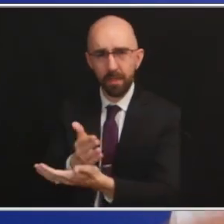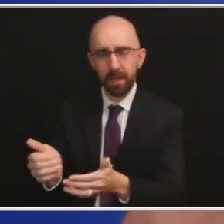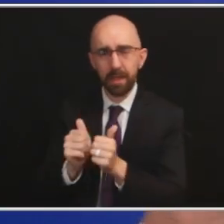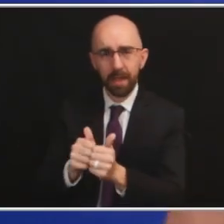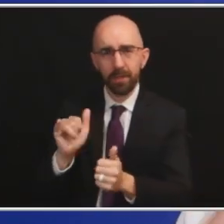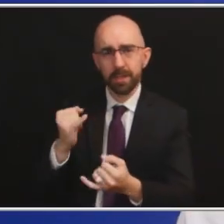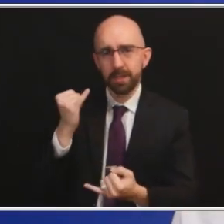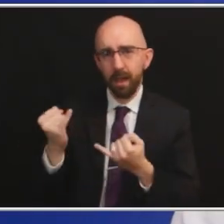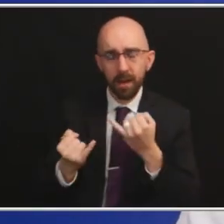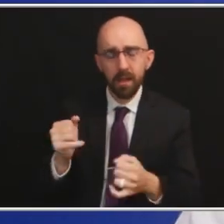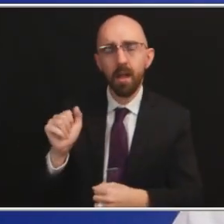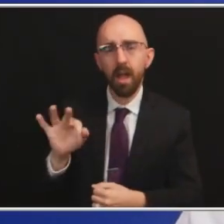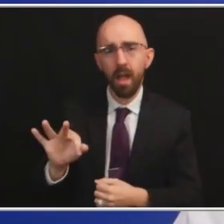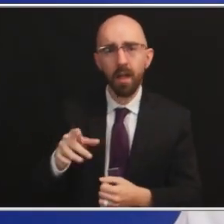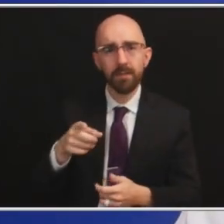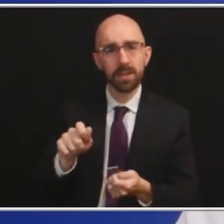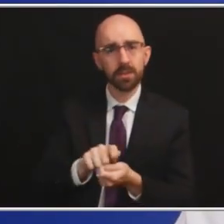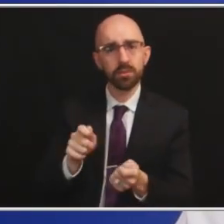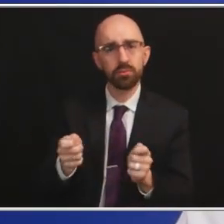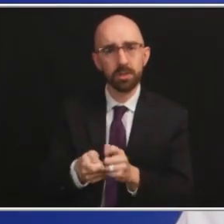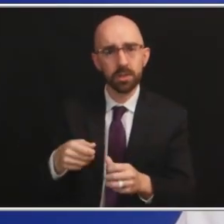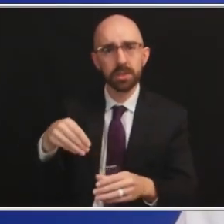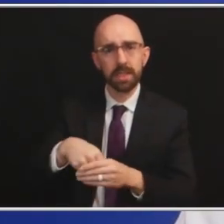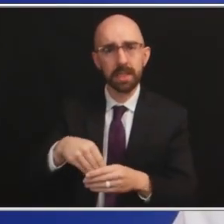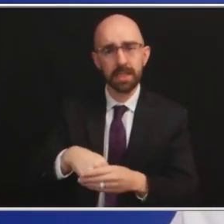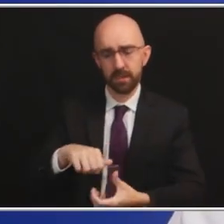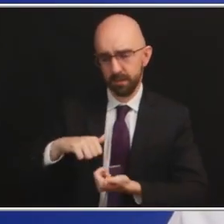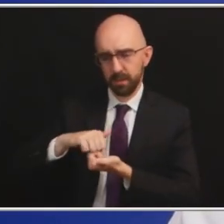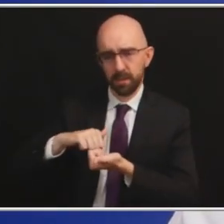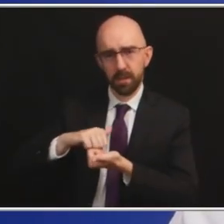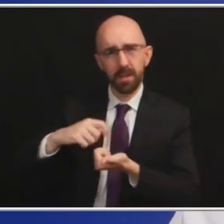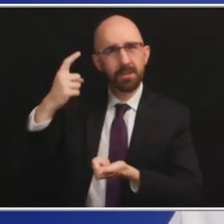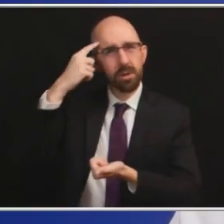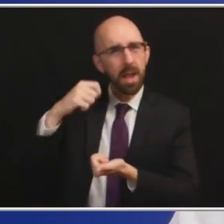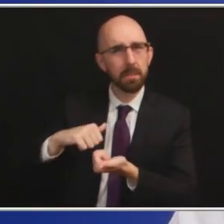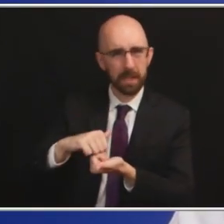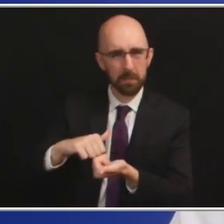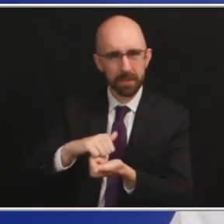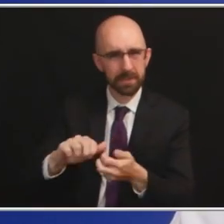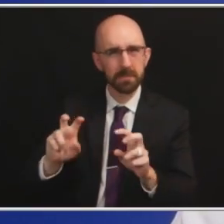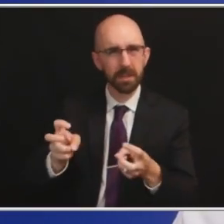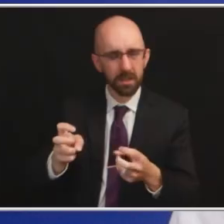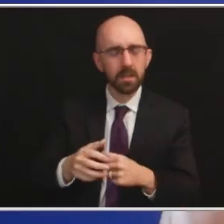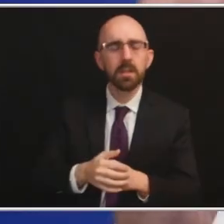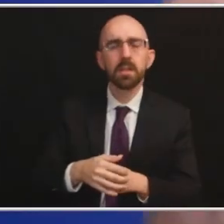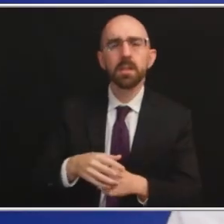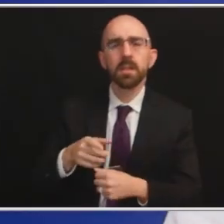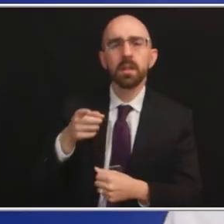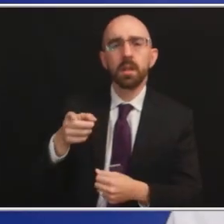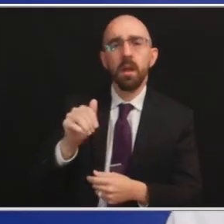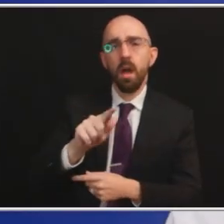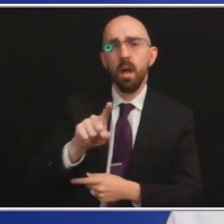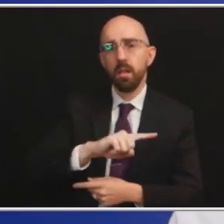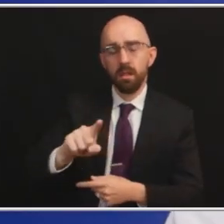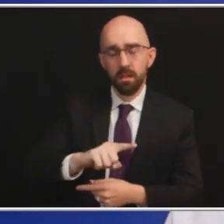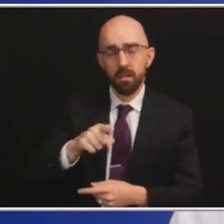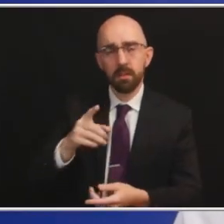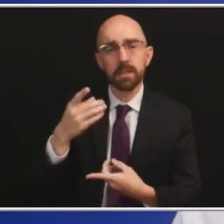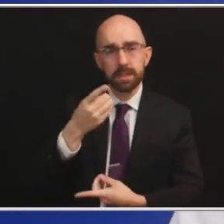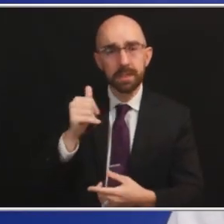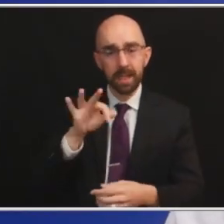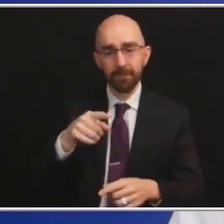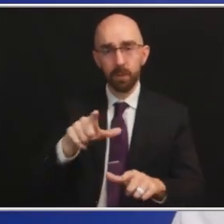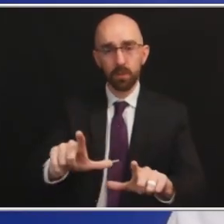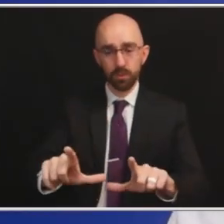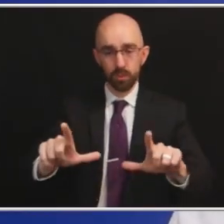of there are changes in the metabolism of the brain in people with Alzheimer's disease, and if you zoom all the way in to the